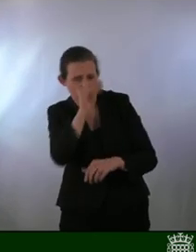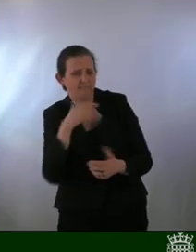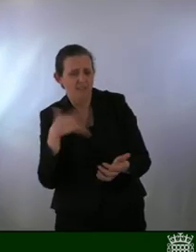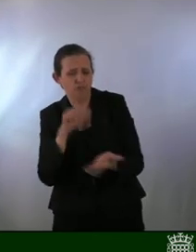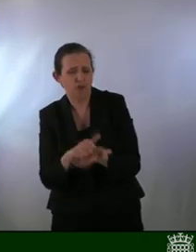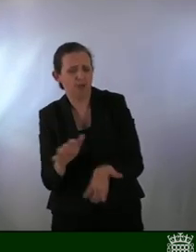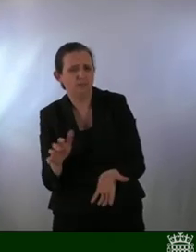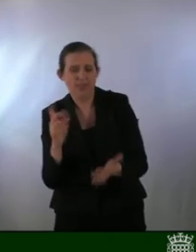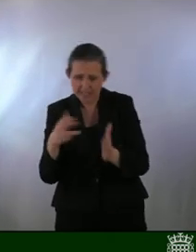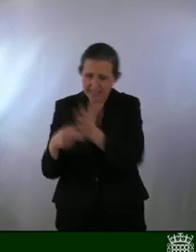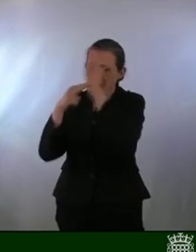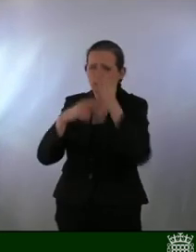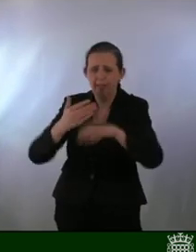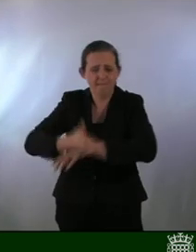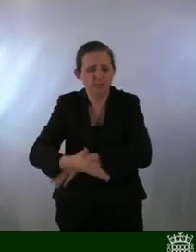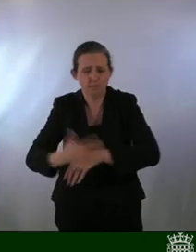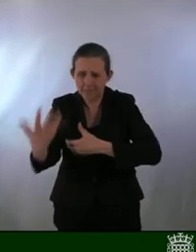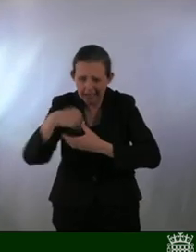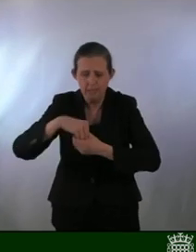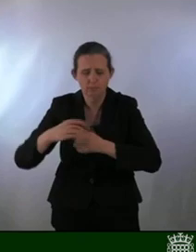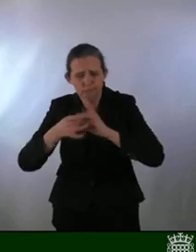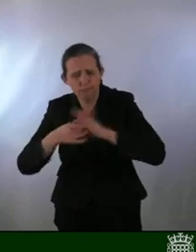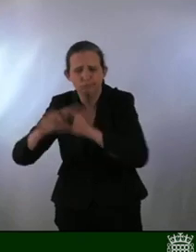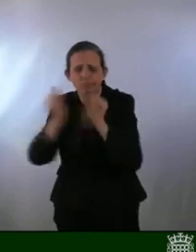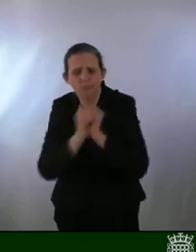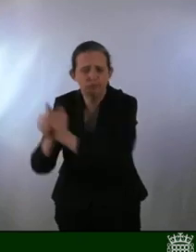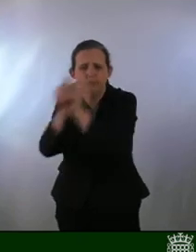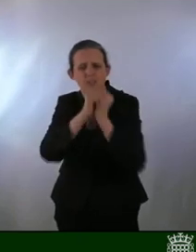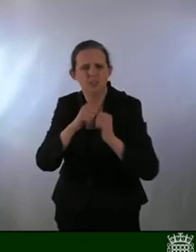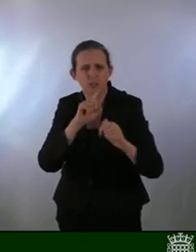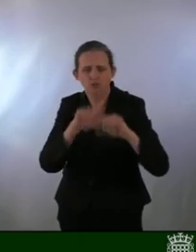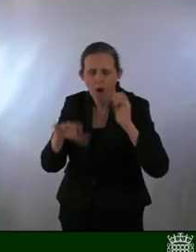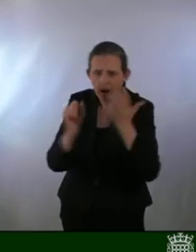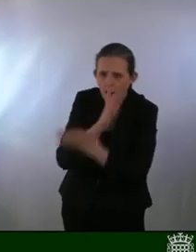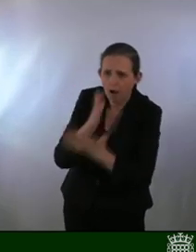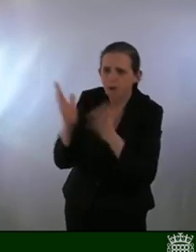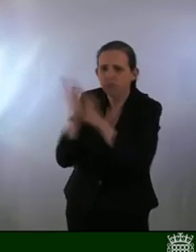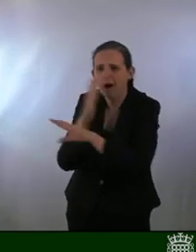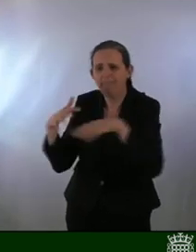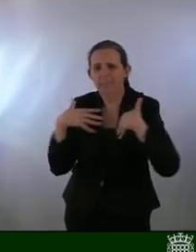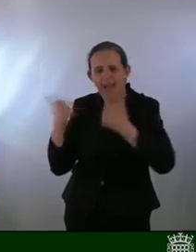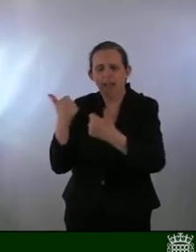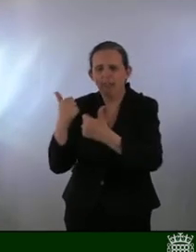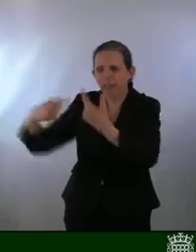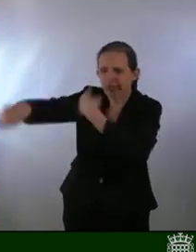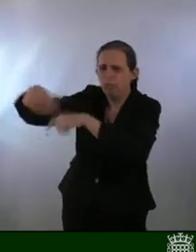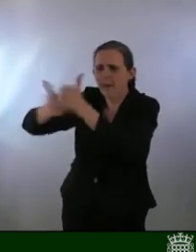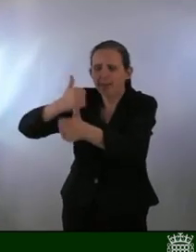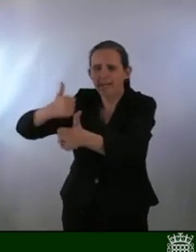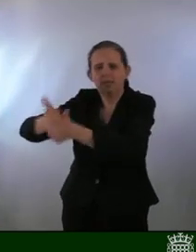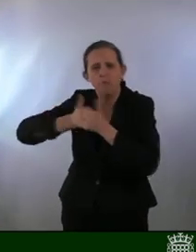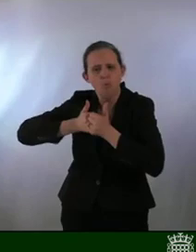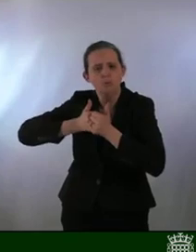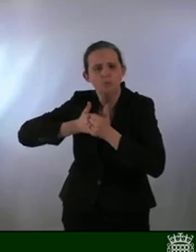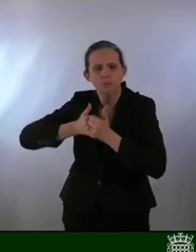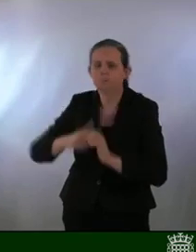are all in this together? And what steps will he be taking to ensure that the private health providers are doing their bit? I do think